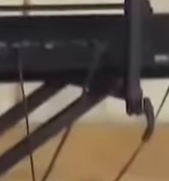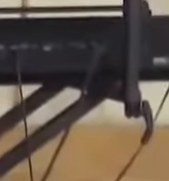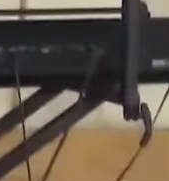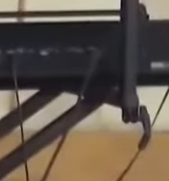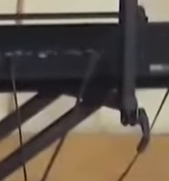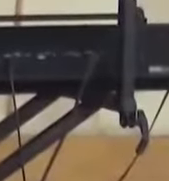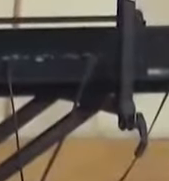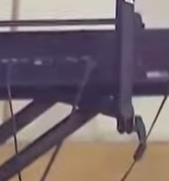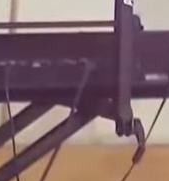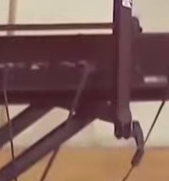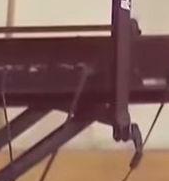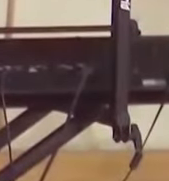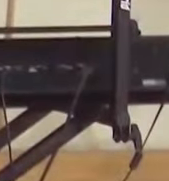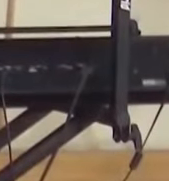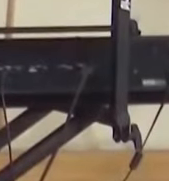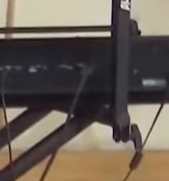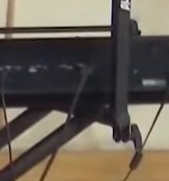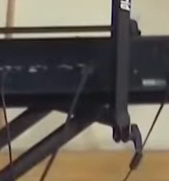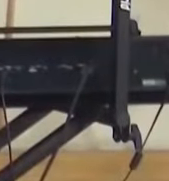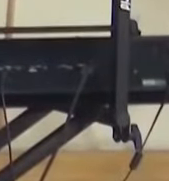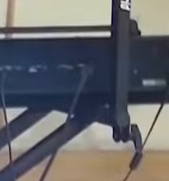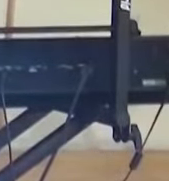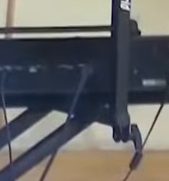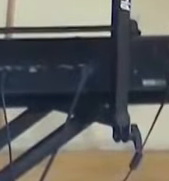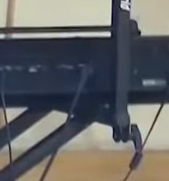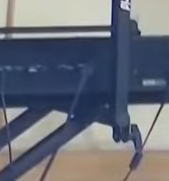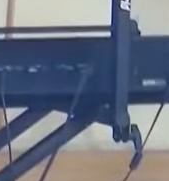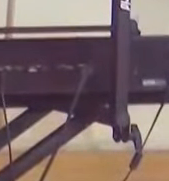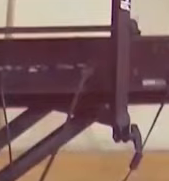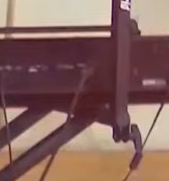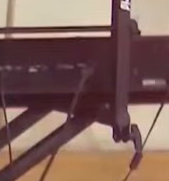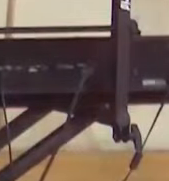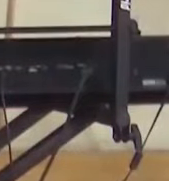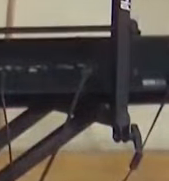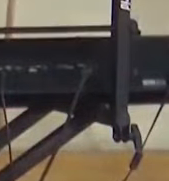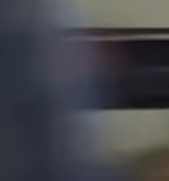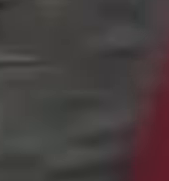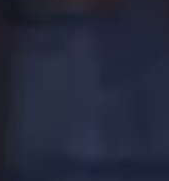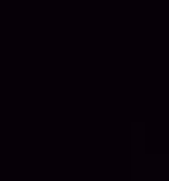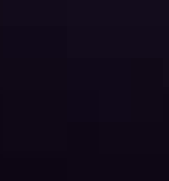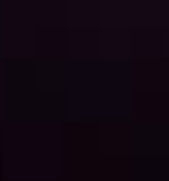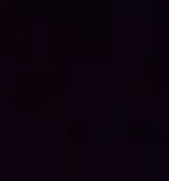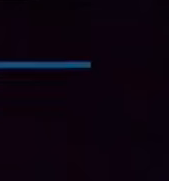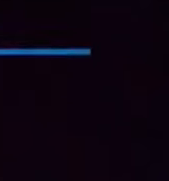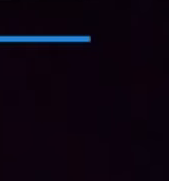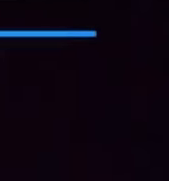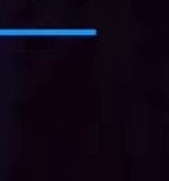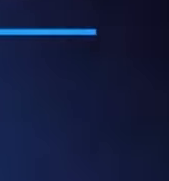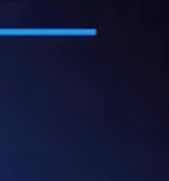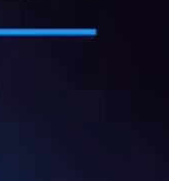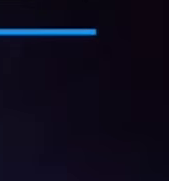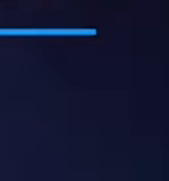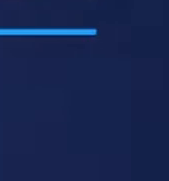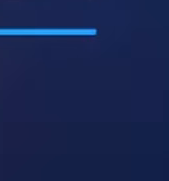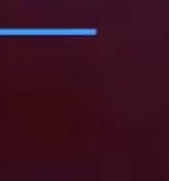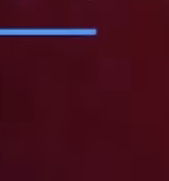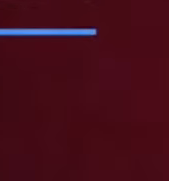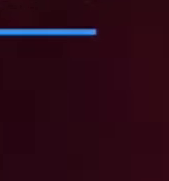Sikhole futhi ukuthi sidaphinze sibe nabo evikini lelitako sikhulumisa yona le ndzaba lesikhuluma ngayo. Emsakatweni